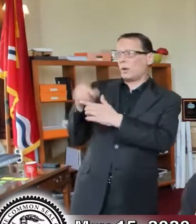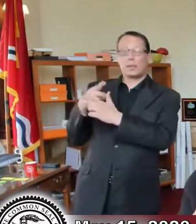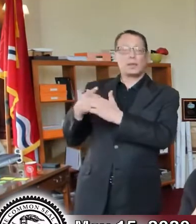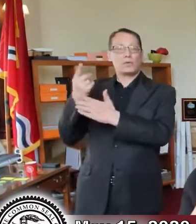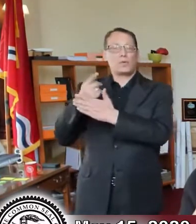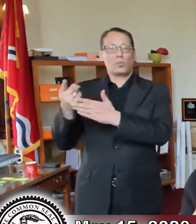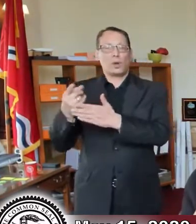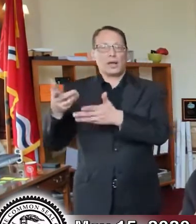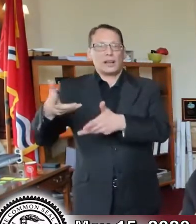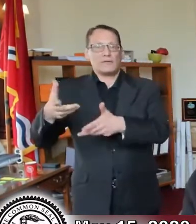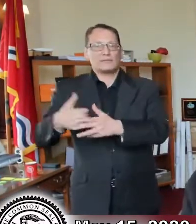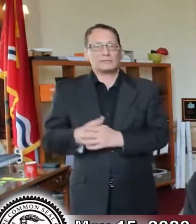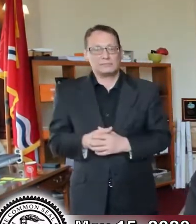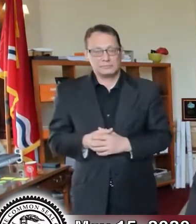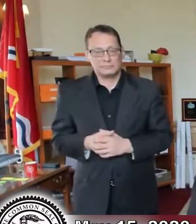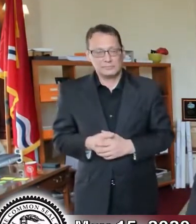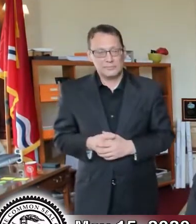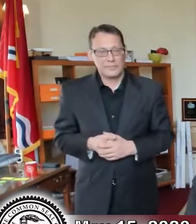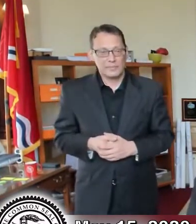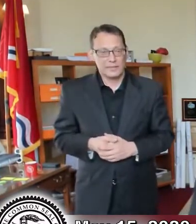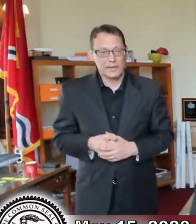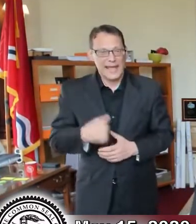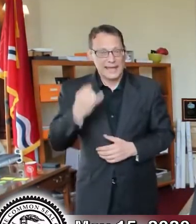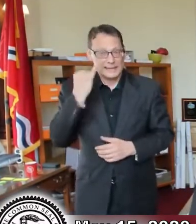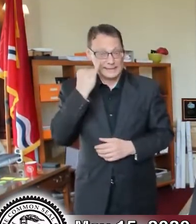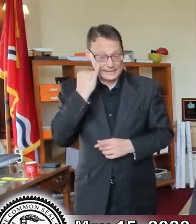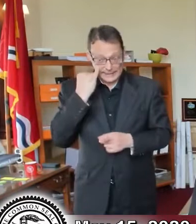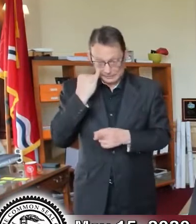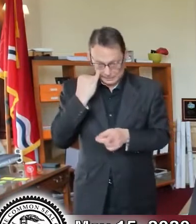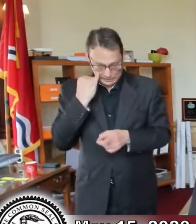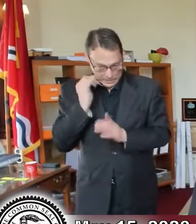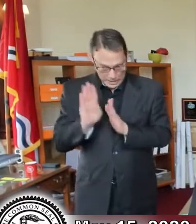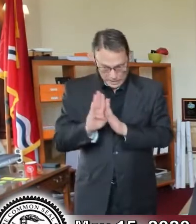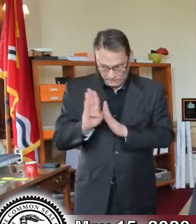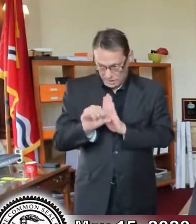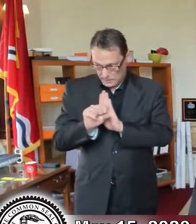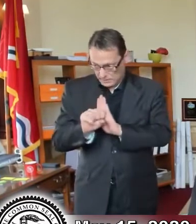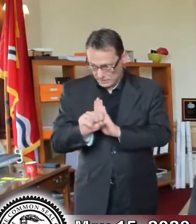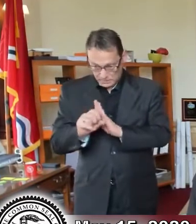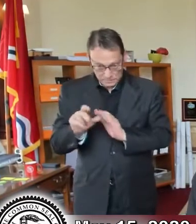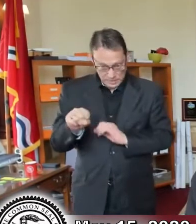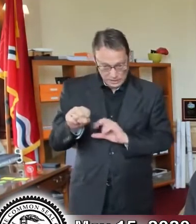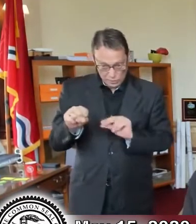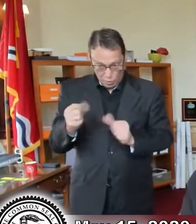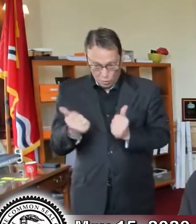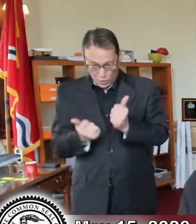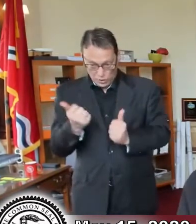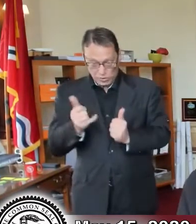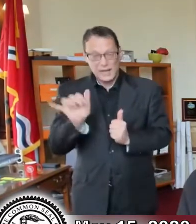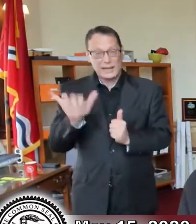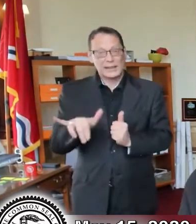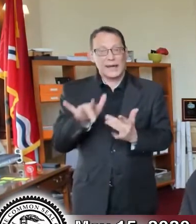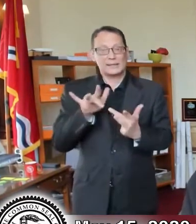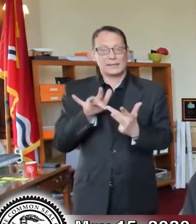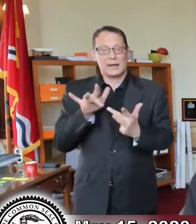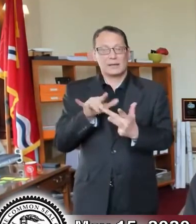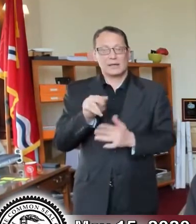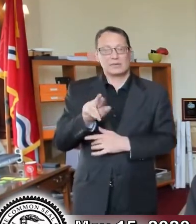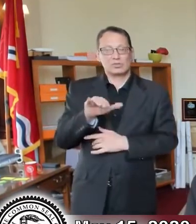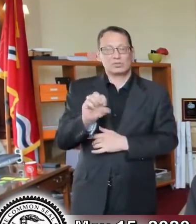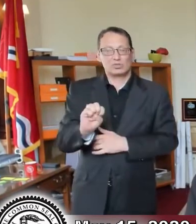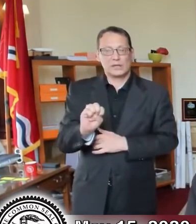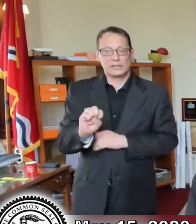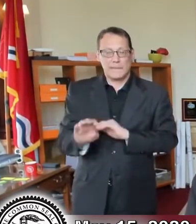week left to see if these folks develop symptoms. That's contact tracing in a very